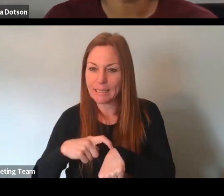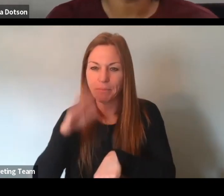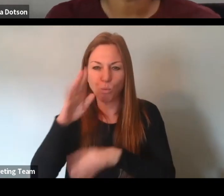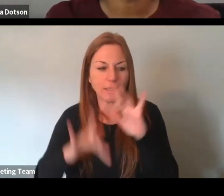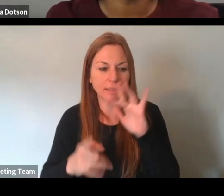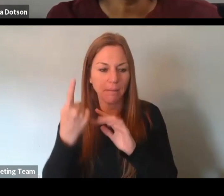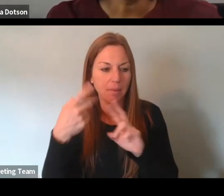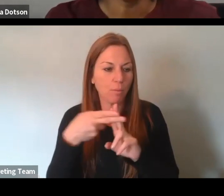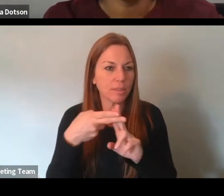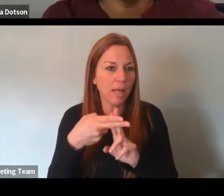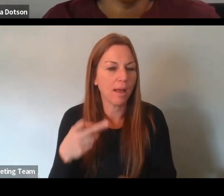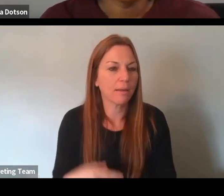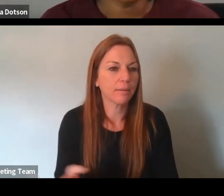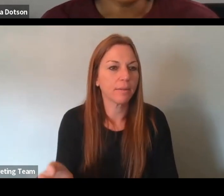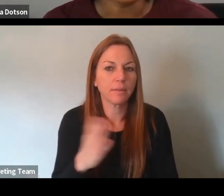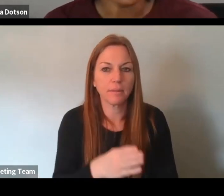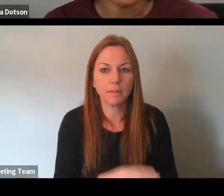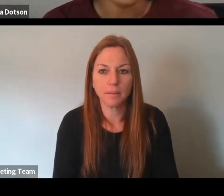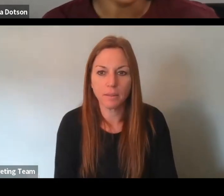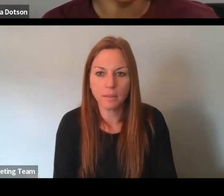because I know that we got started a little late.